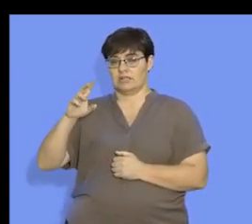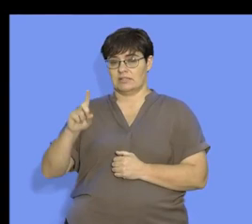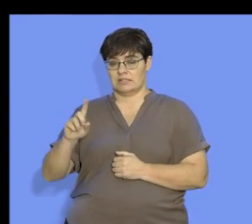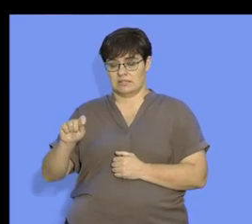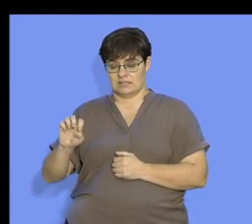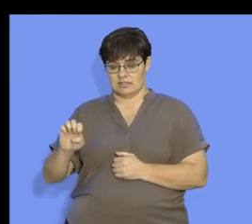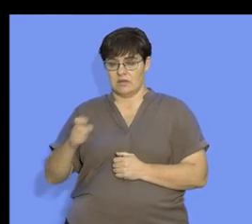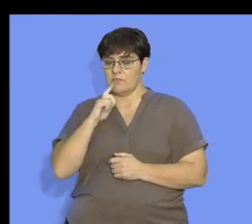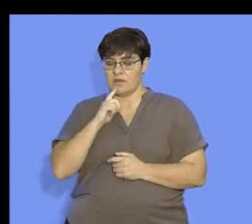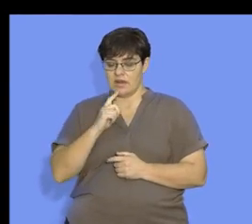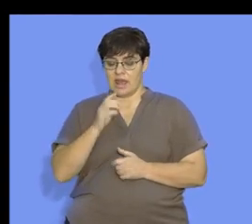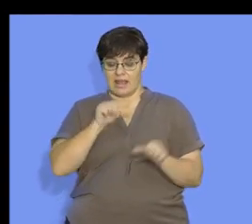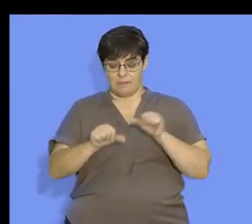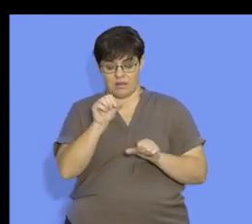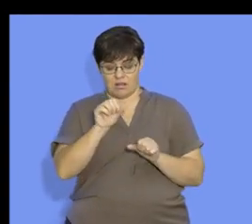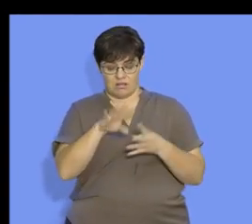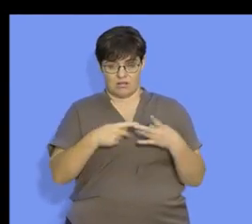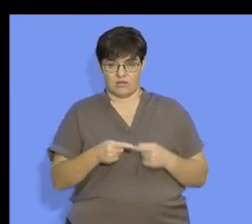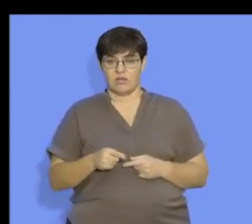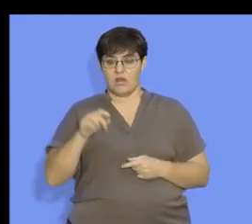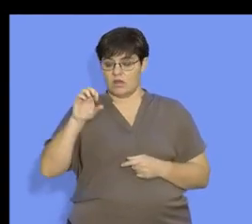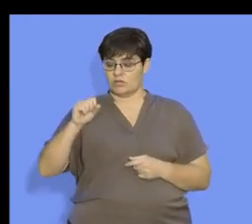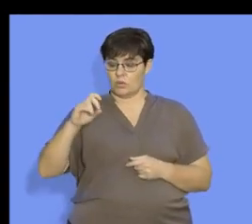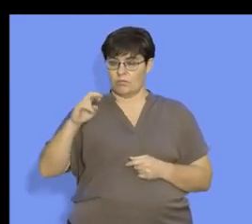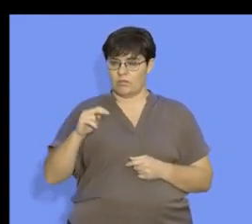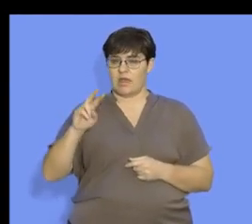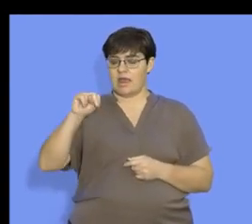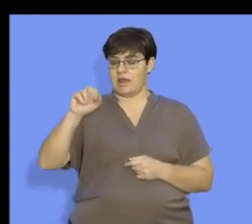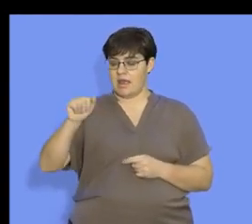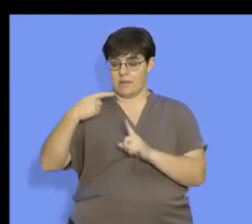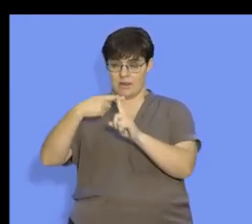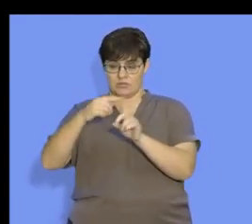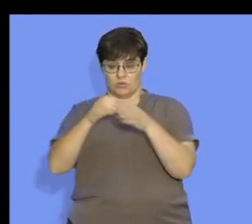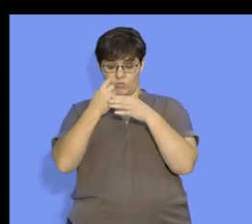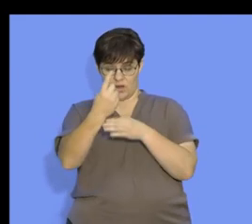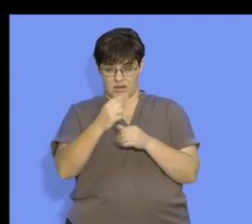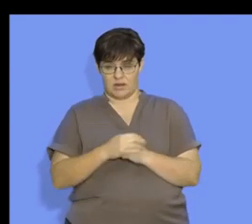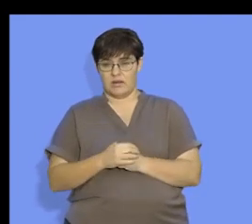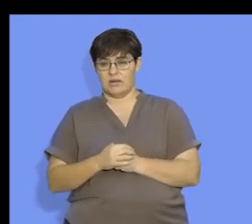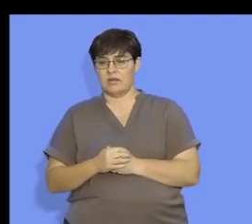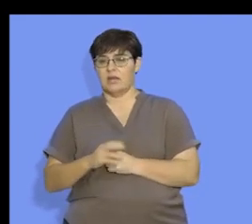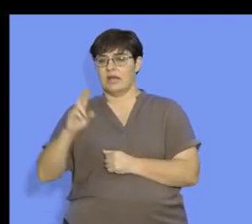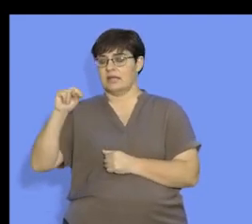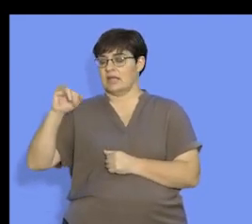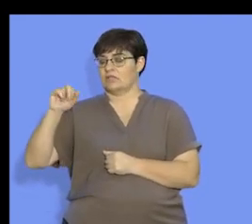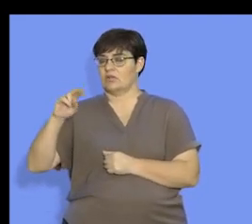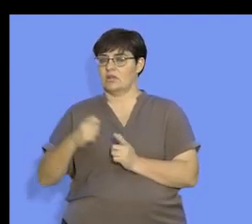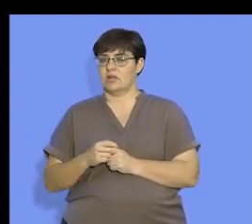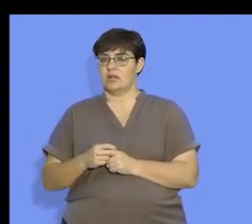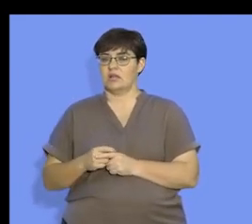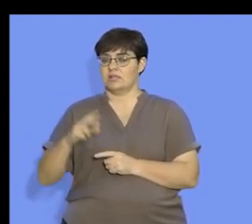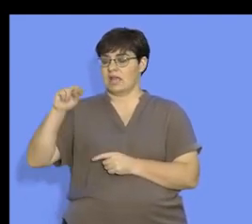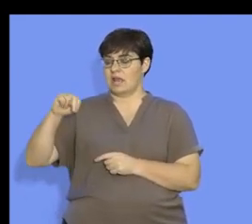again, we start with the chemical formula. Sodium, group 1, Na plus, okay? Then the nitrate ion, which